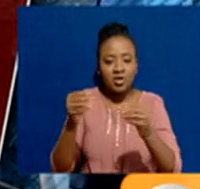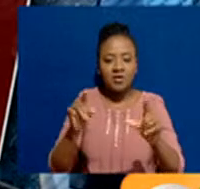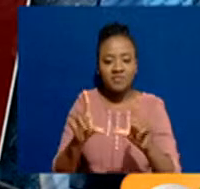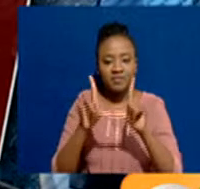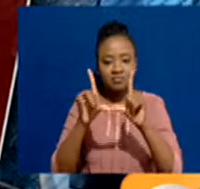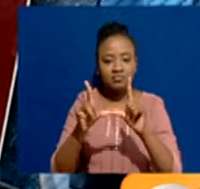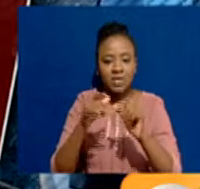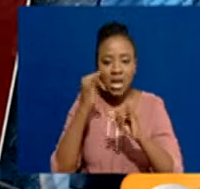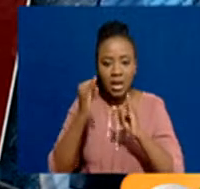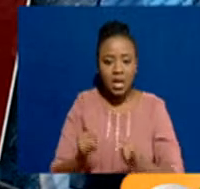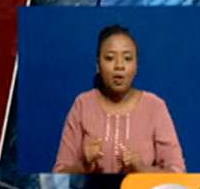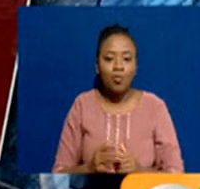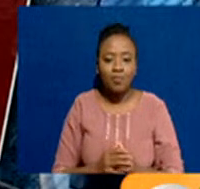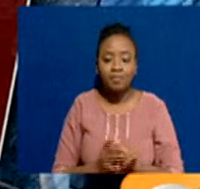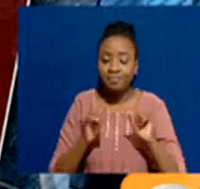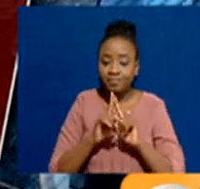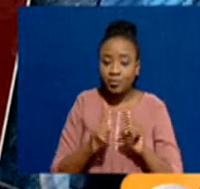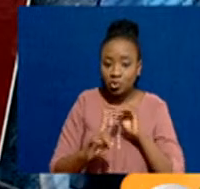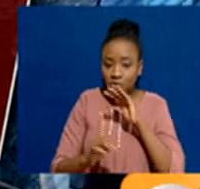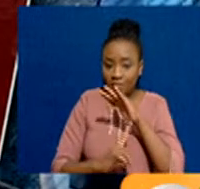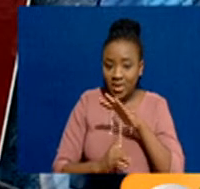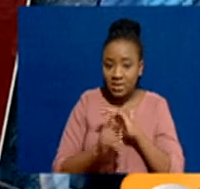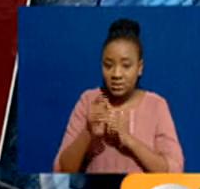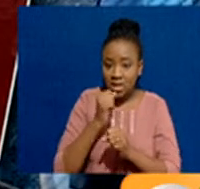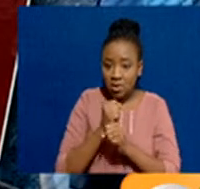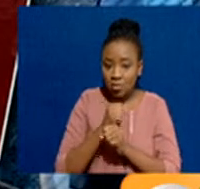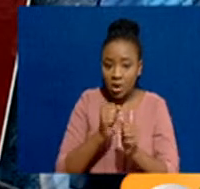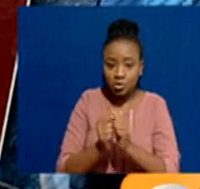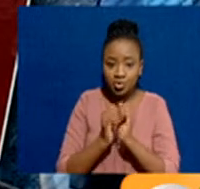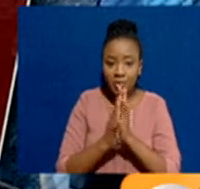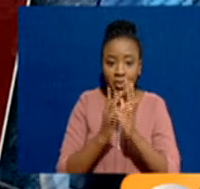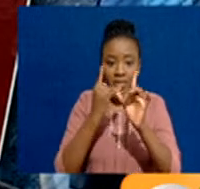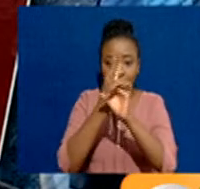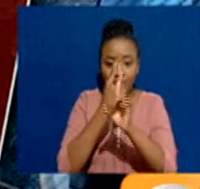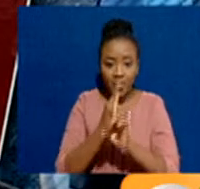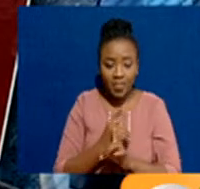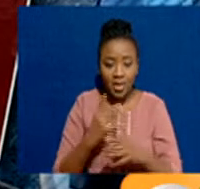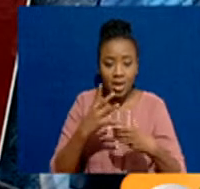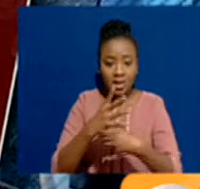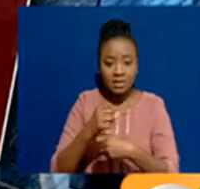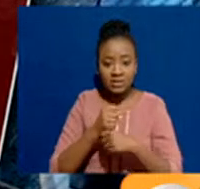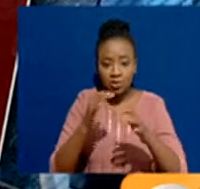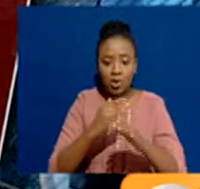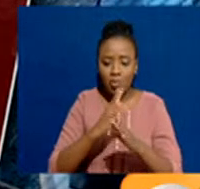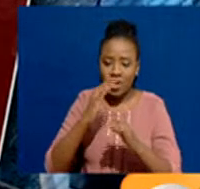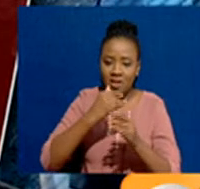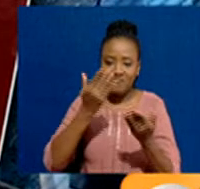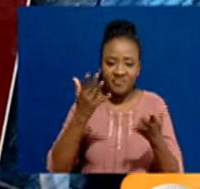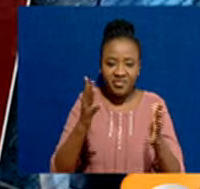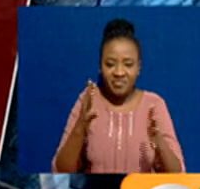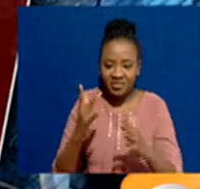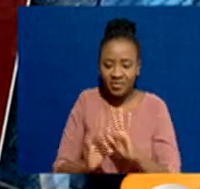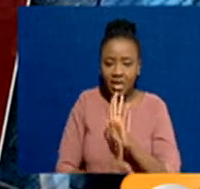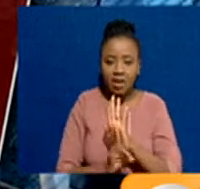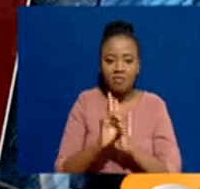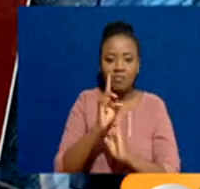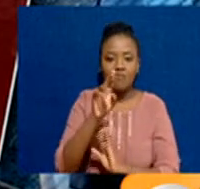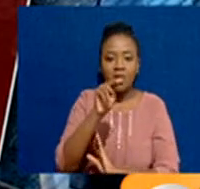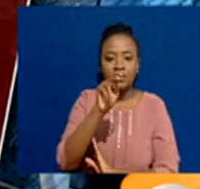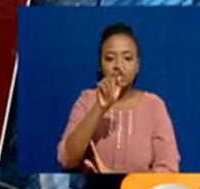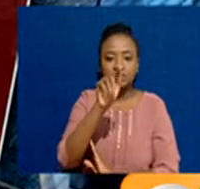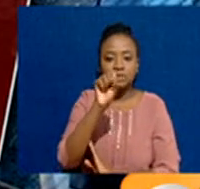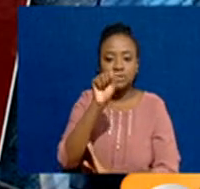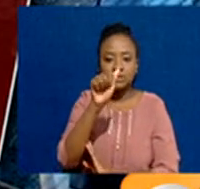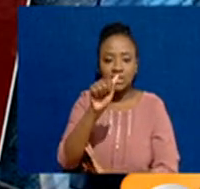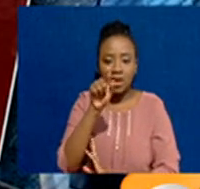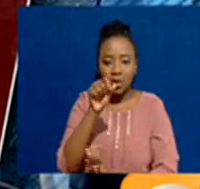licenses. The CS said the ministry, in consultation with various stakeholders, will finalize the development of the NTSA